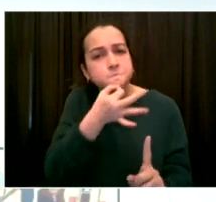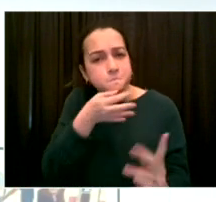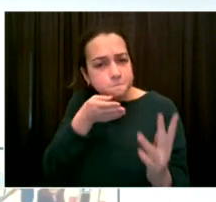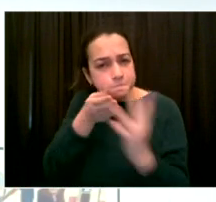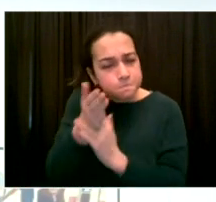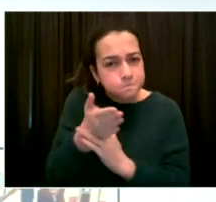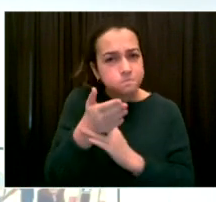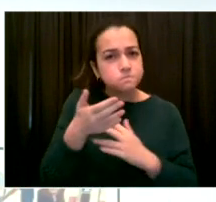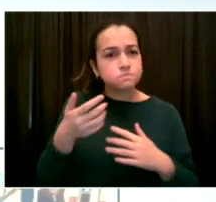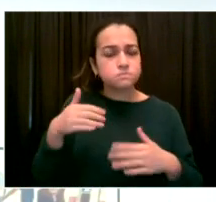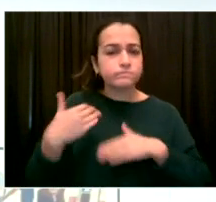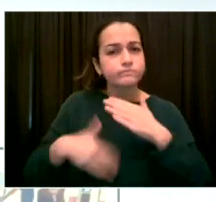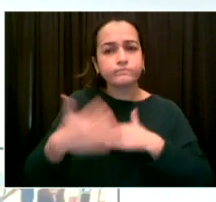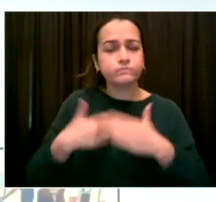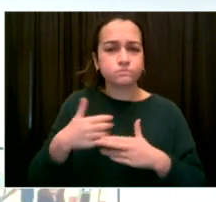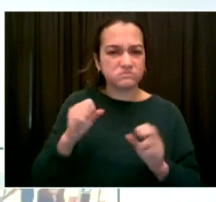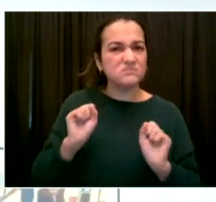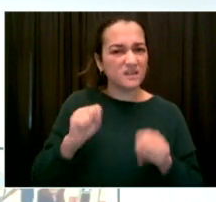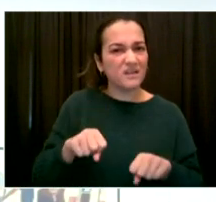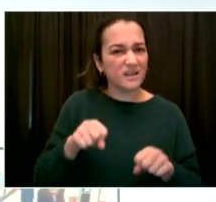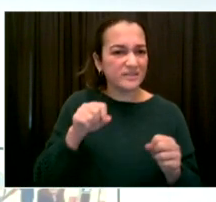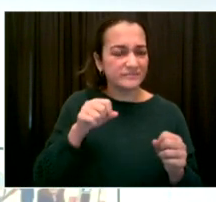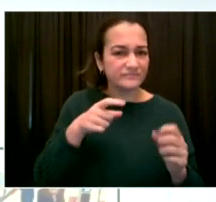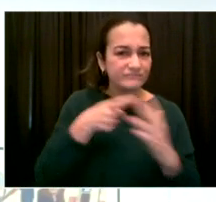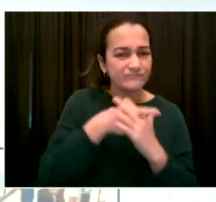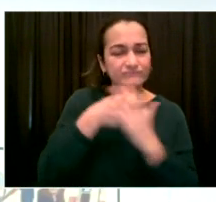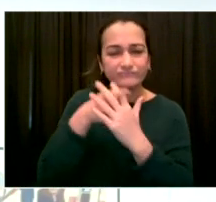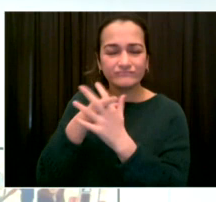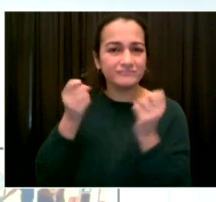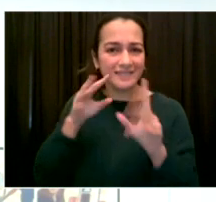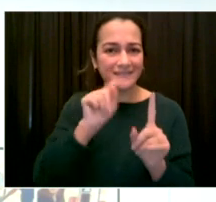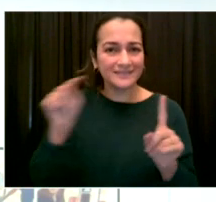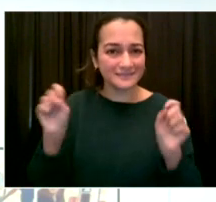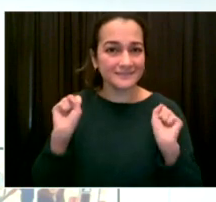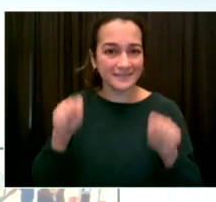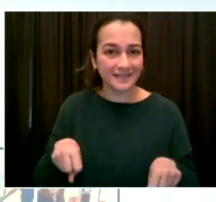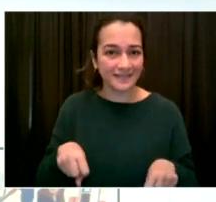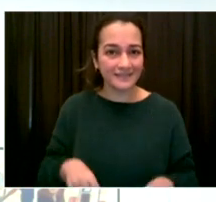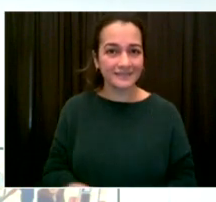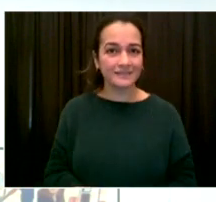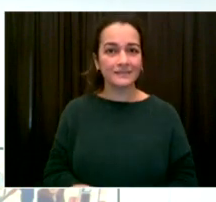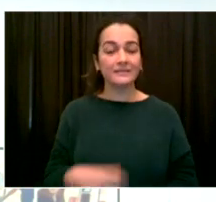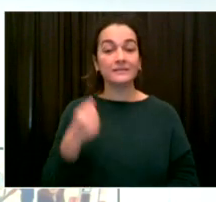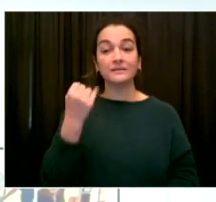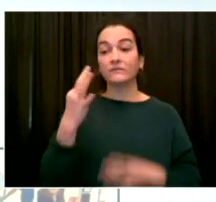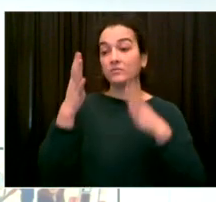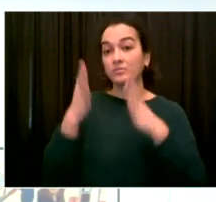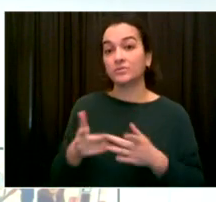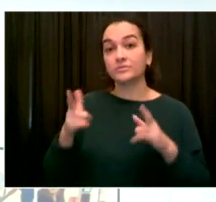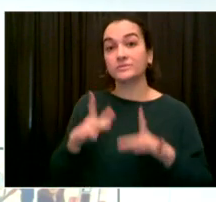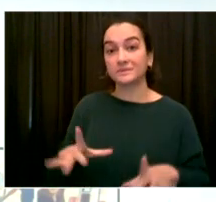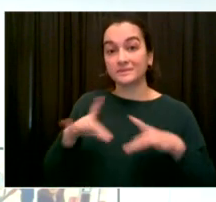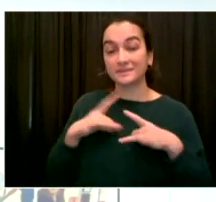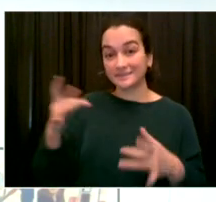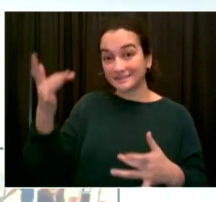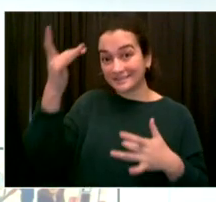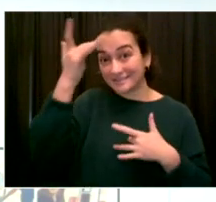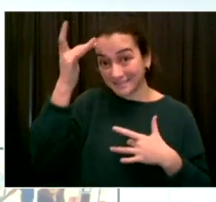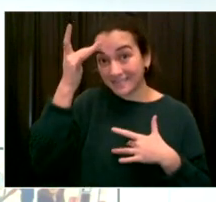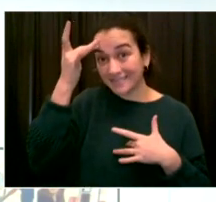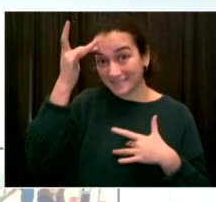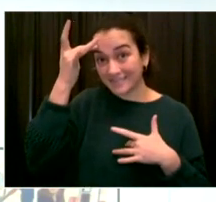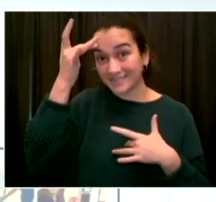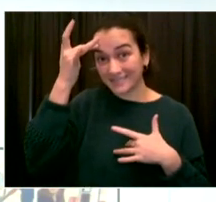into disease, and particularly severe disease among vaccinated individuals. And as of now, we have